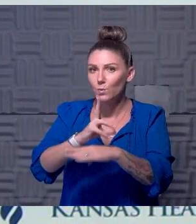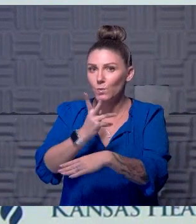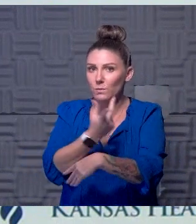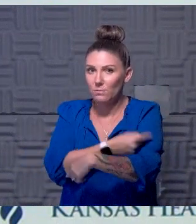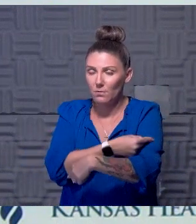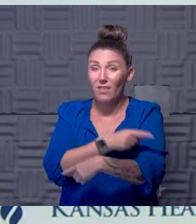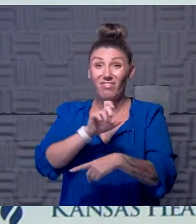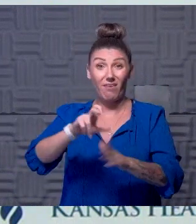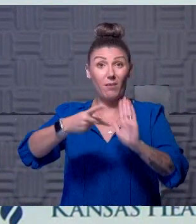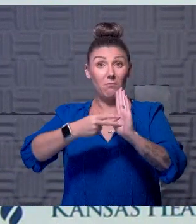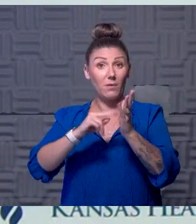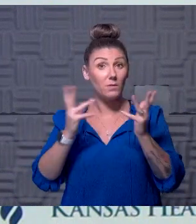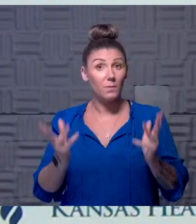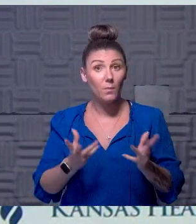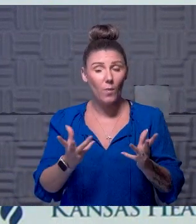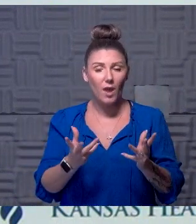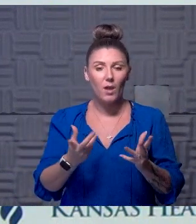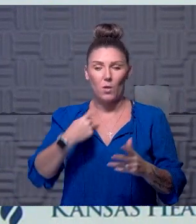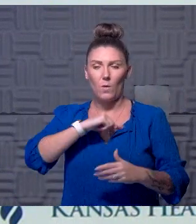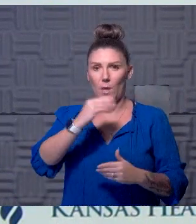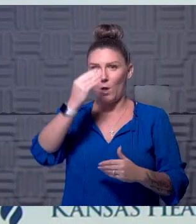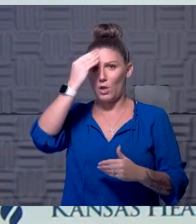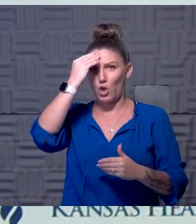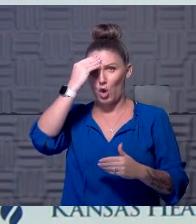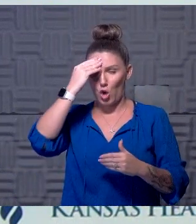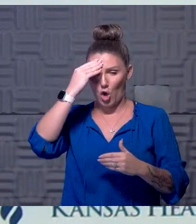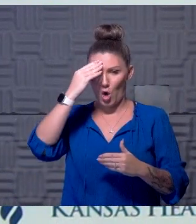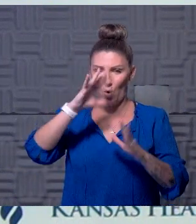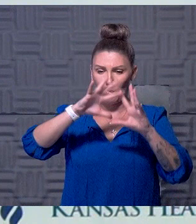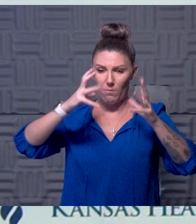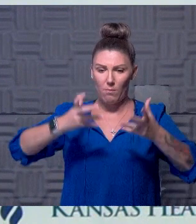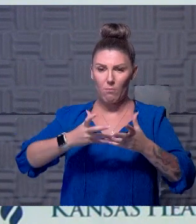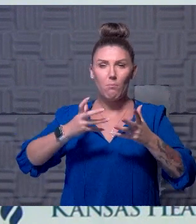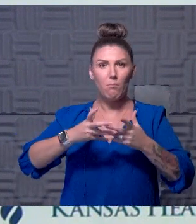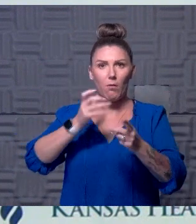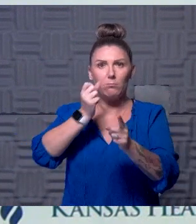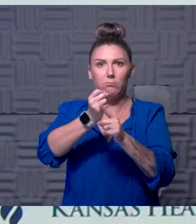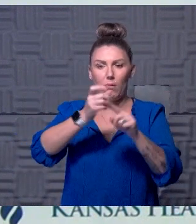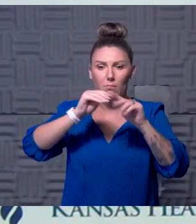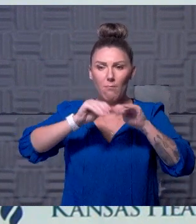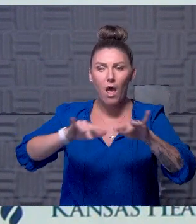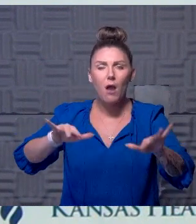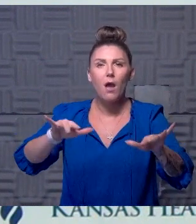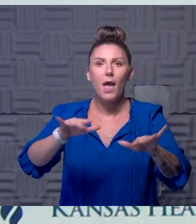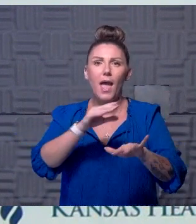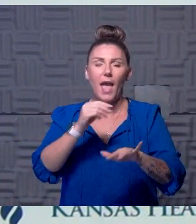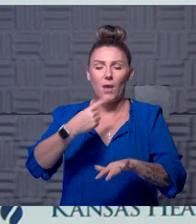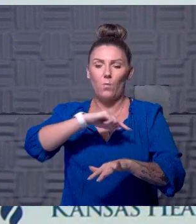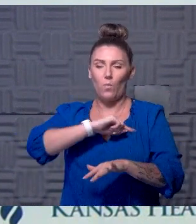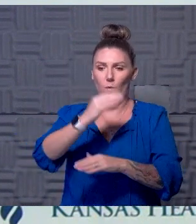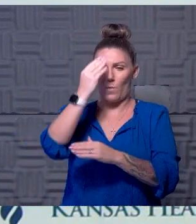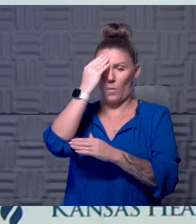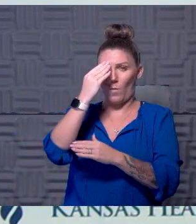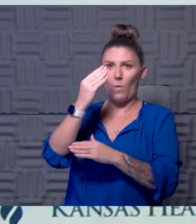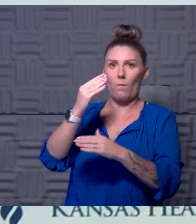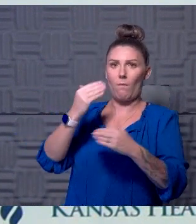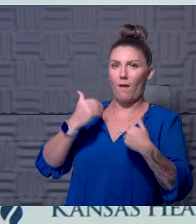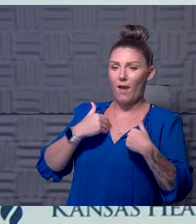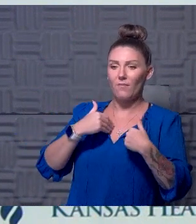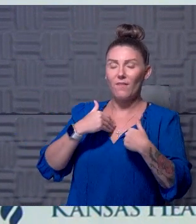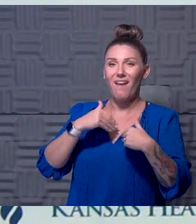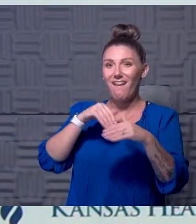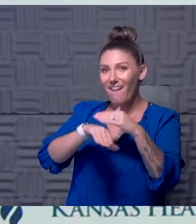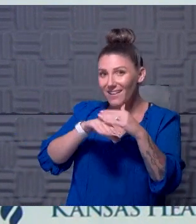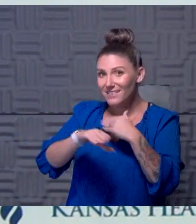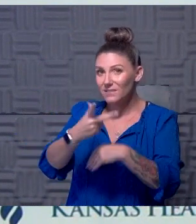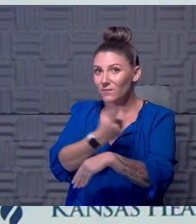that means we know that there's a pandemic, we know that the public needs it, so we're going to kind of allow you to have access to this vaccine, but we're kind